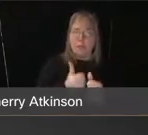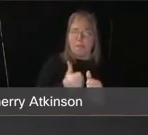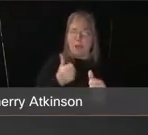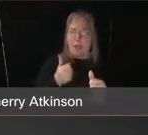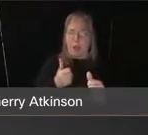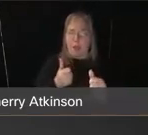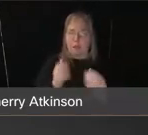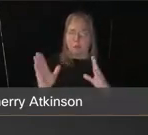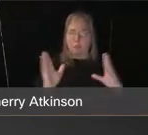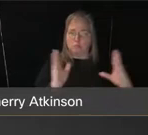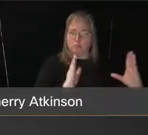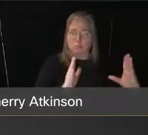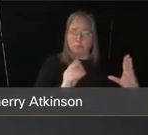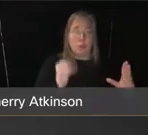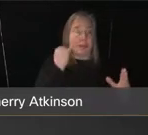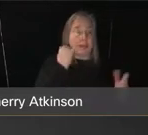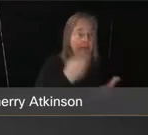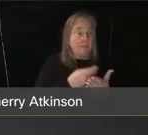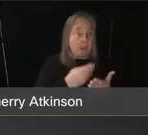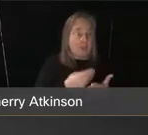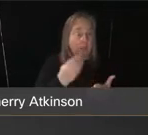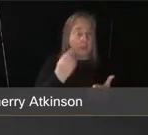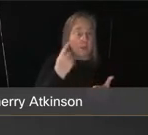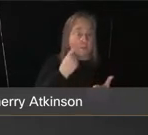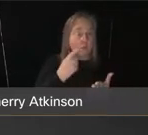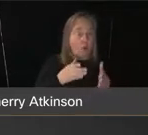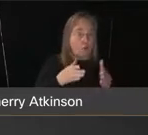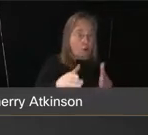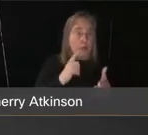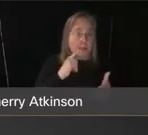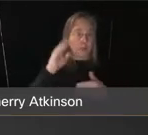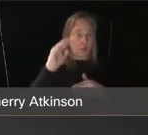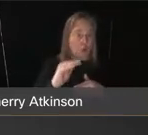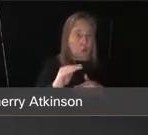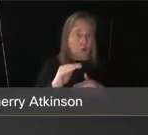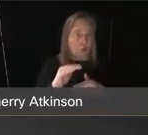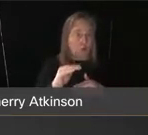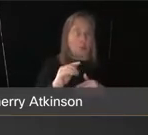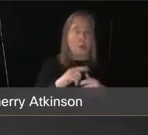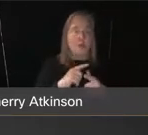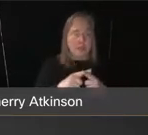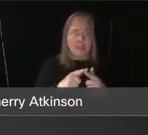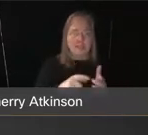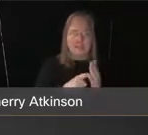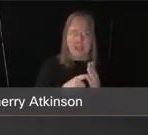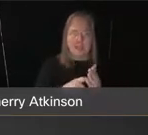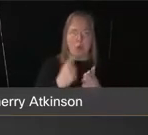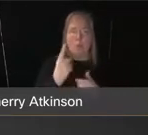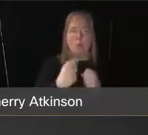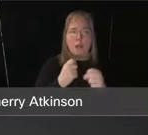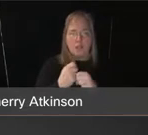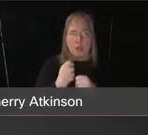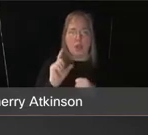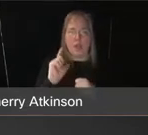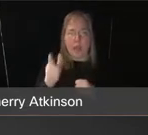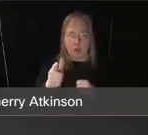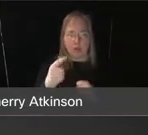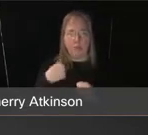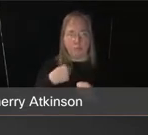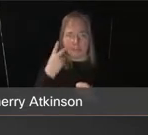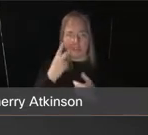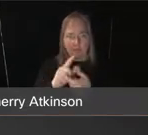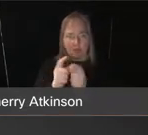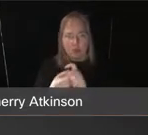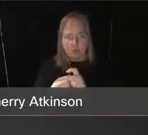words, if funding for roadway is reduced, it takes a year for us to reflect to see like that those changes, because pavement